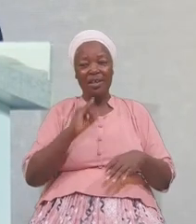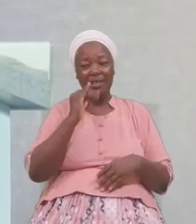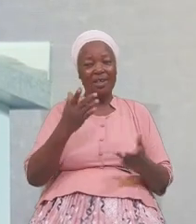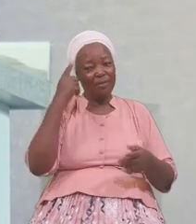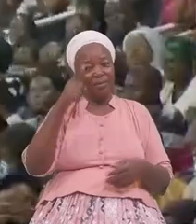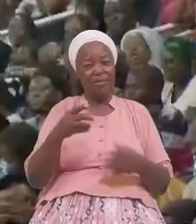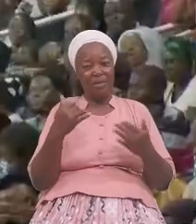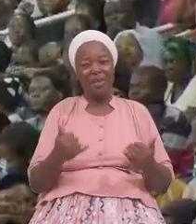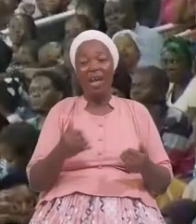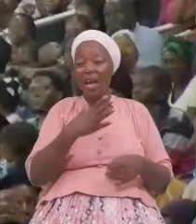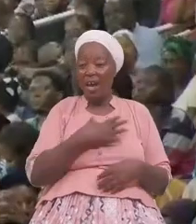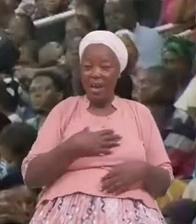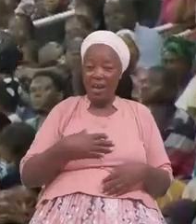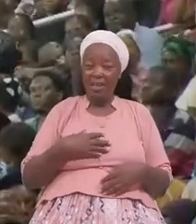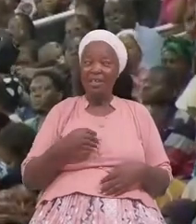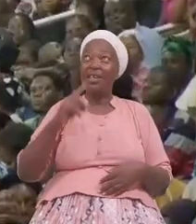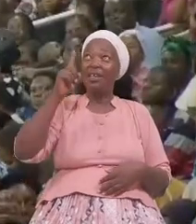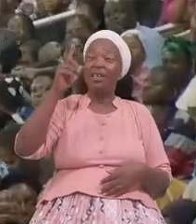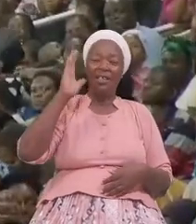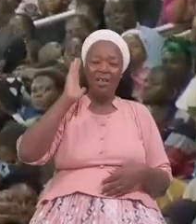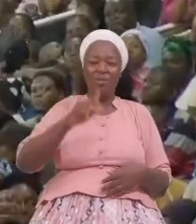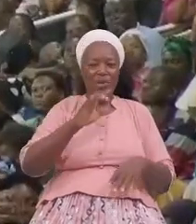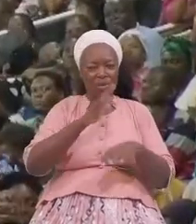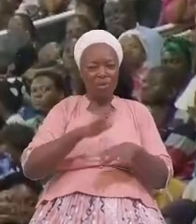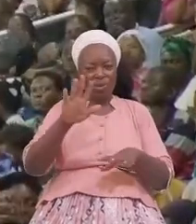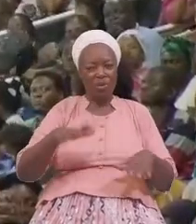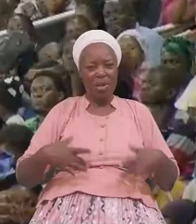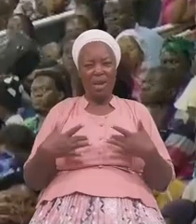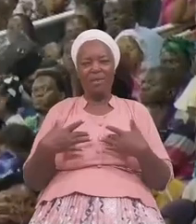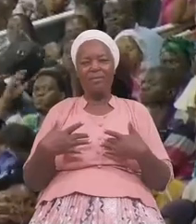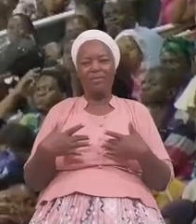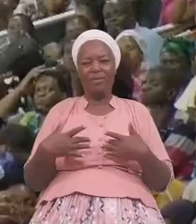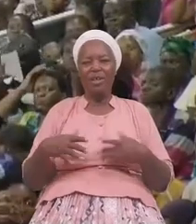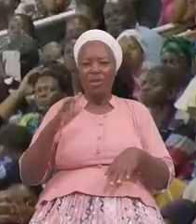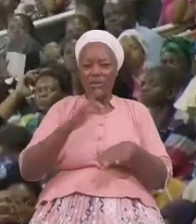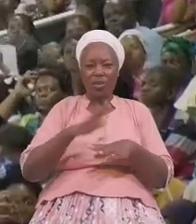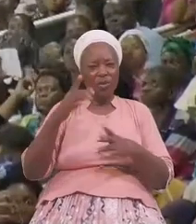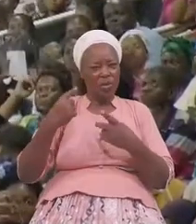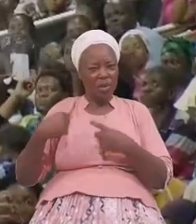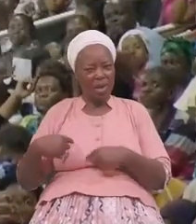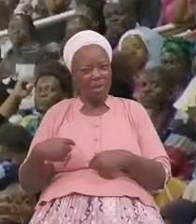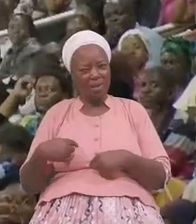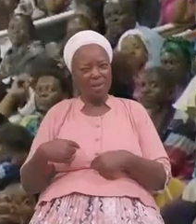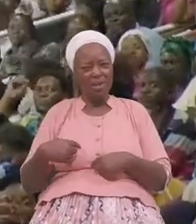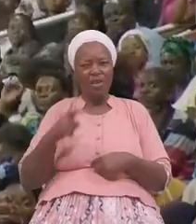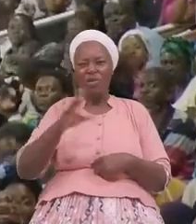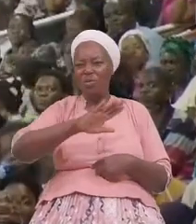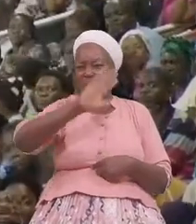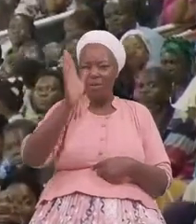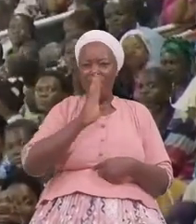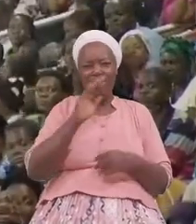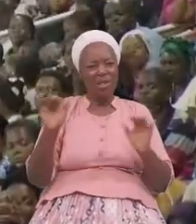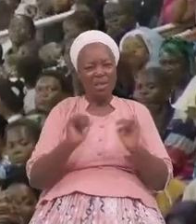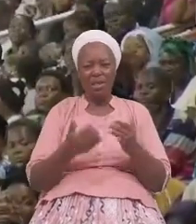you. And He will touch your life, touch your heart. You'll never be the